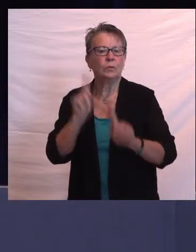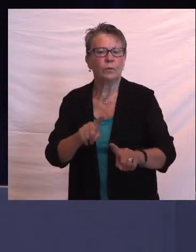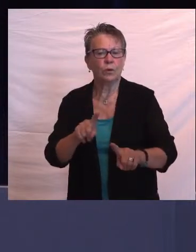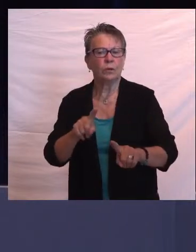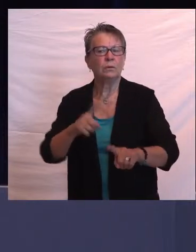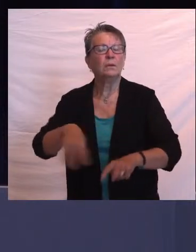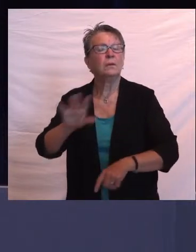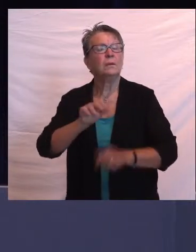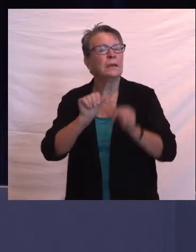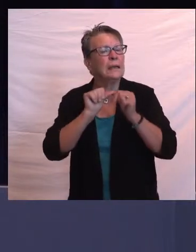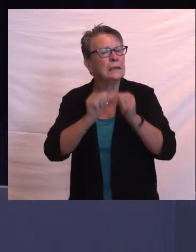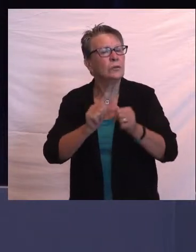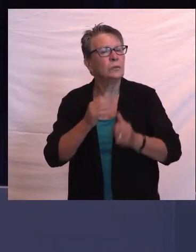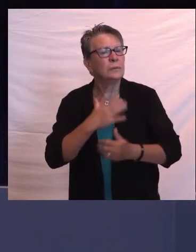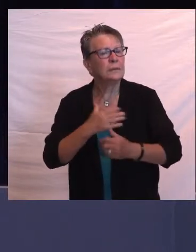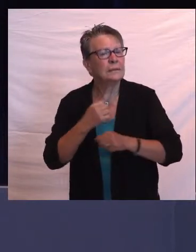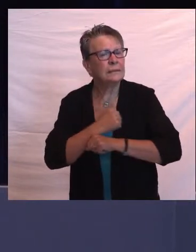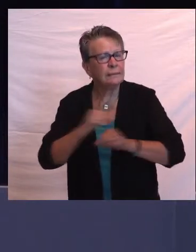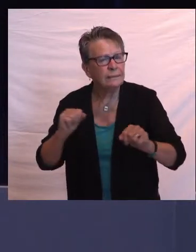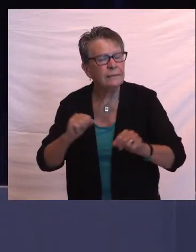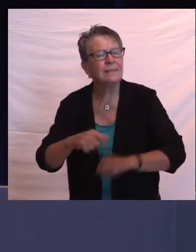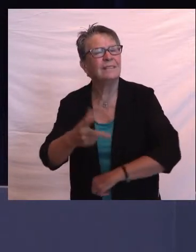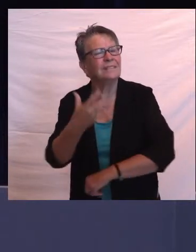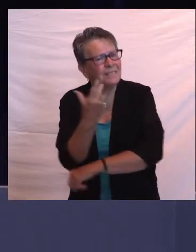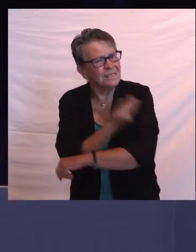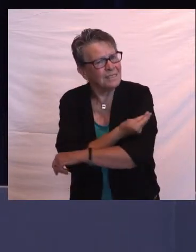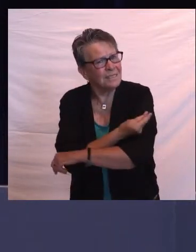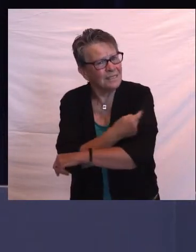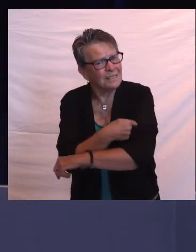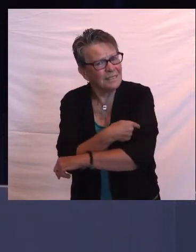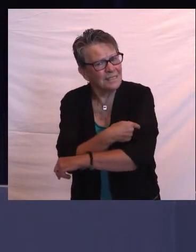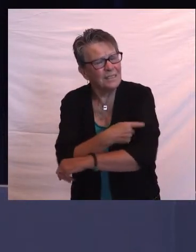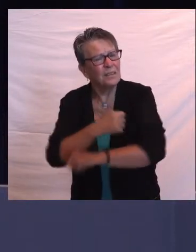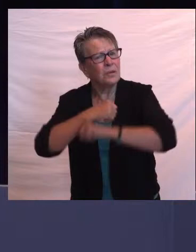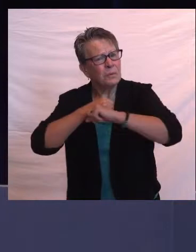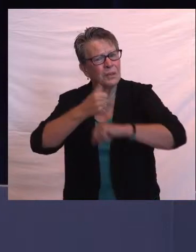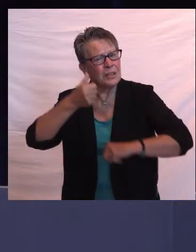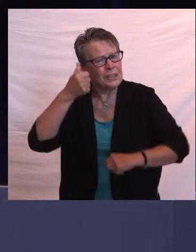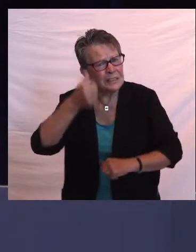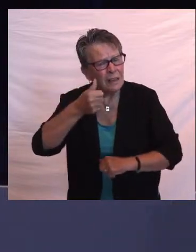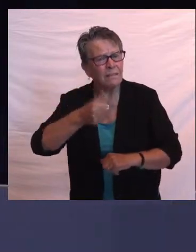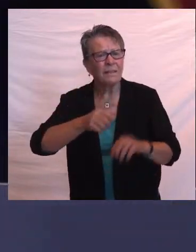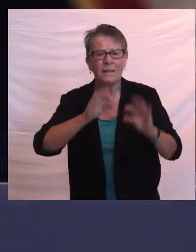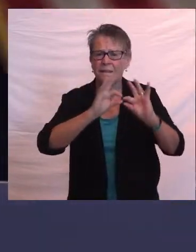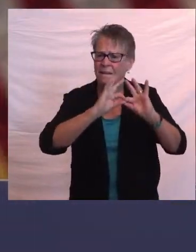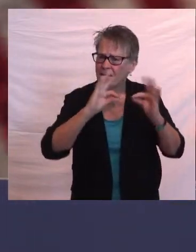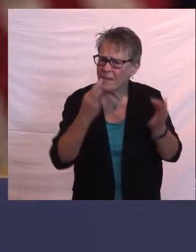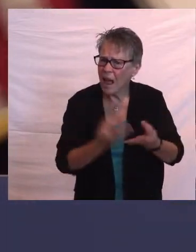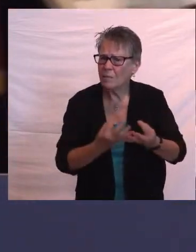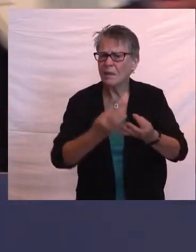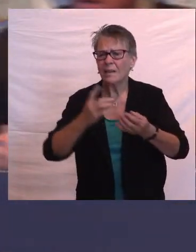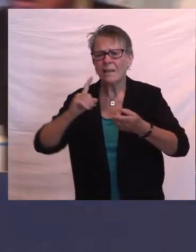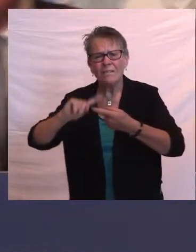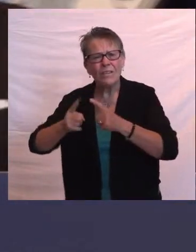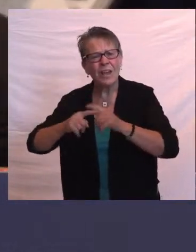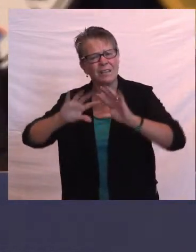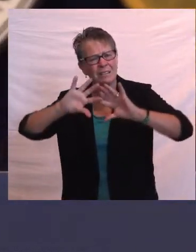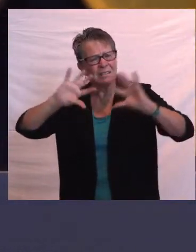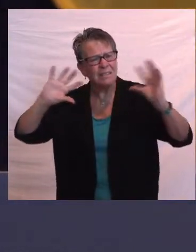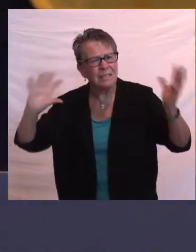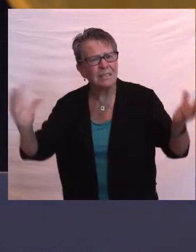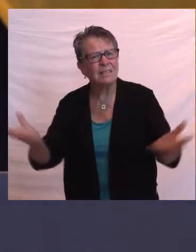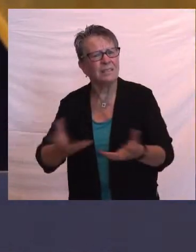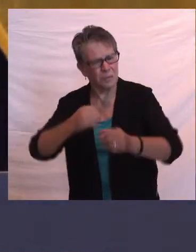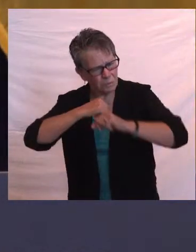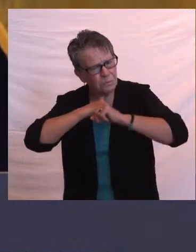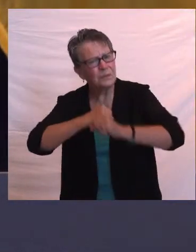vaccinated to protect ourselves, our family, our friends, and our children. Thank you. Judy, thank you. Very helpful color on the